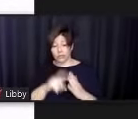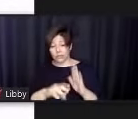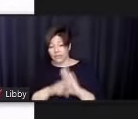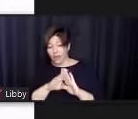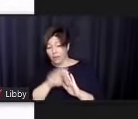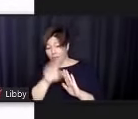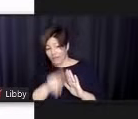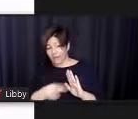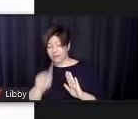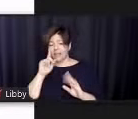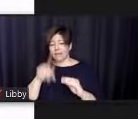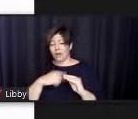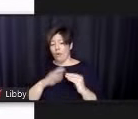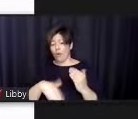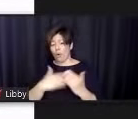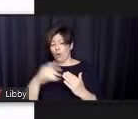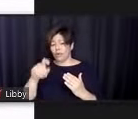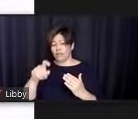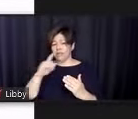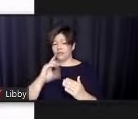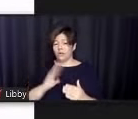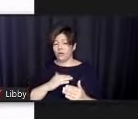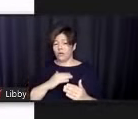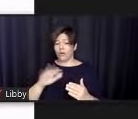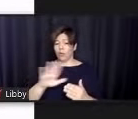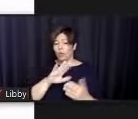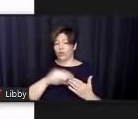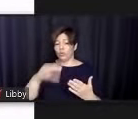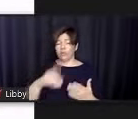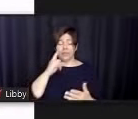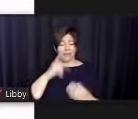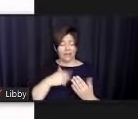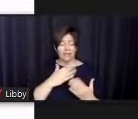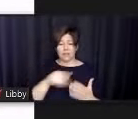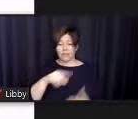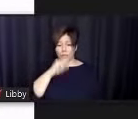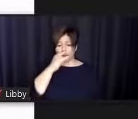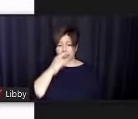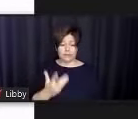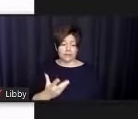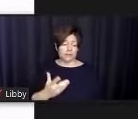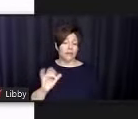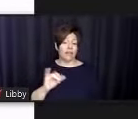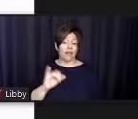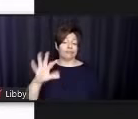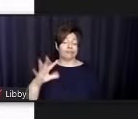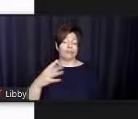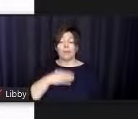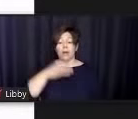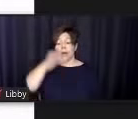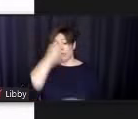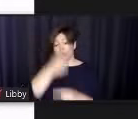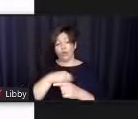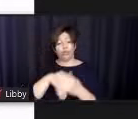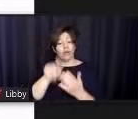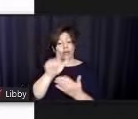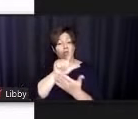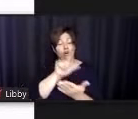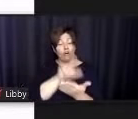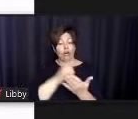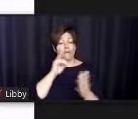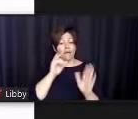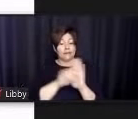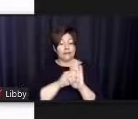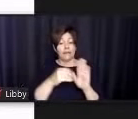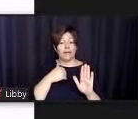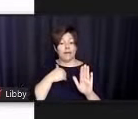of kids. But also, I mean, just think about some of these kids, and I'm just gonna put it out there. Like my brother-in-law is identified as having